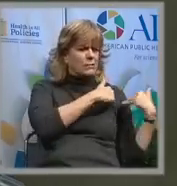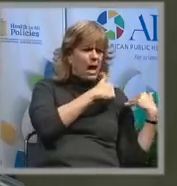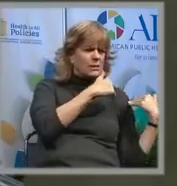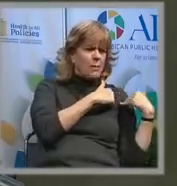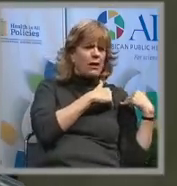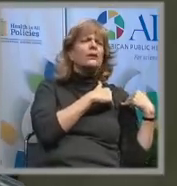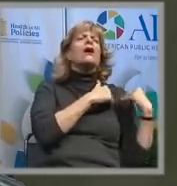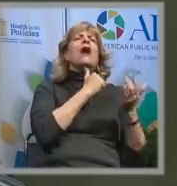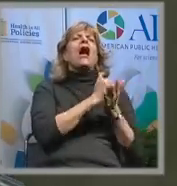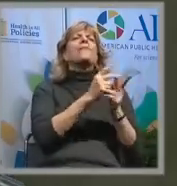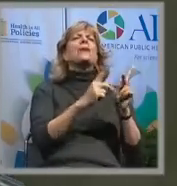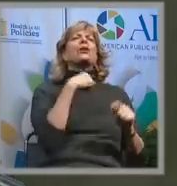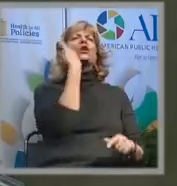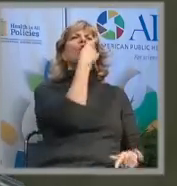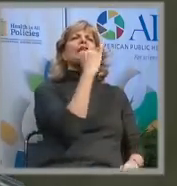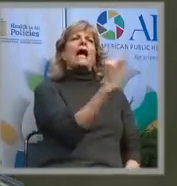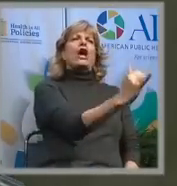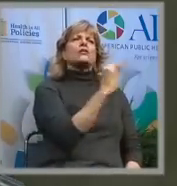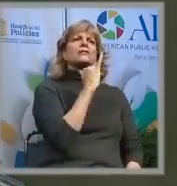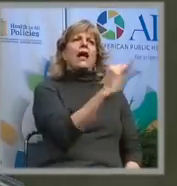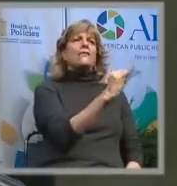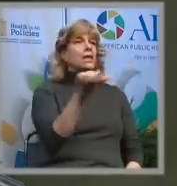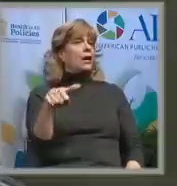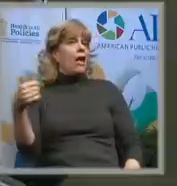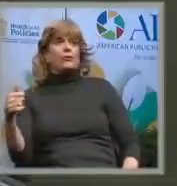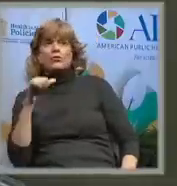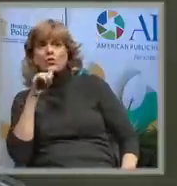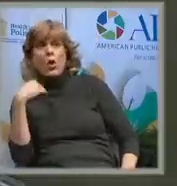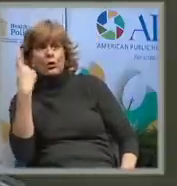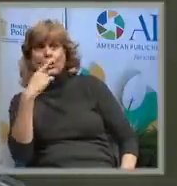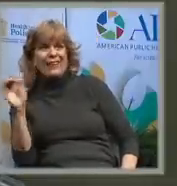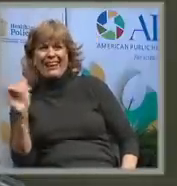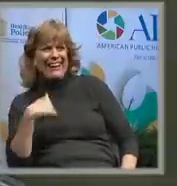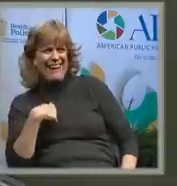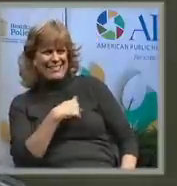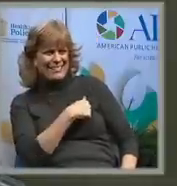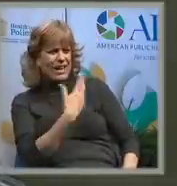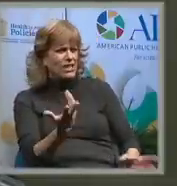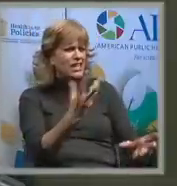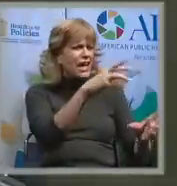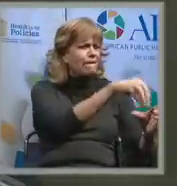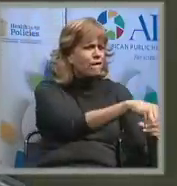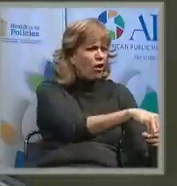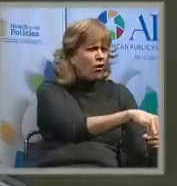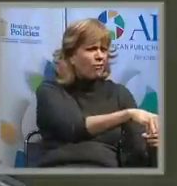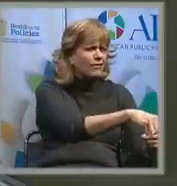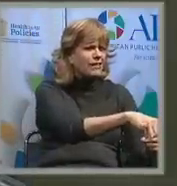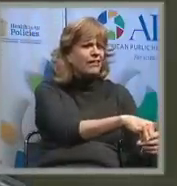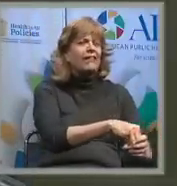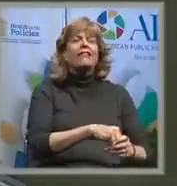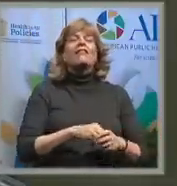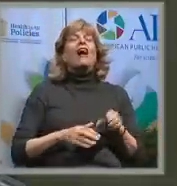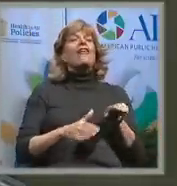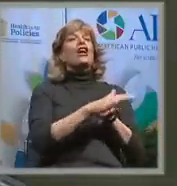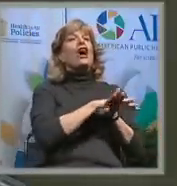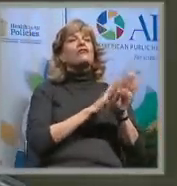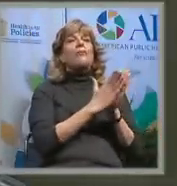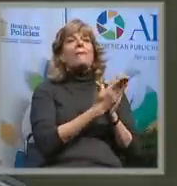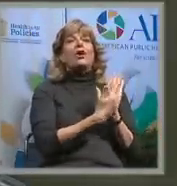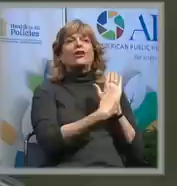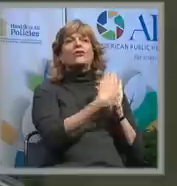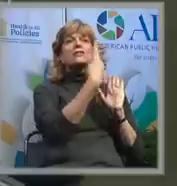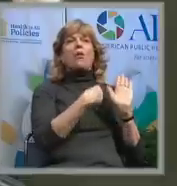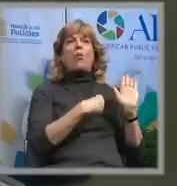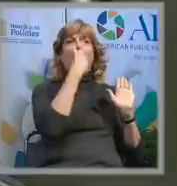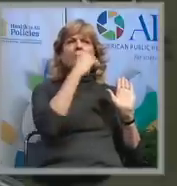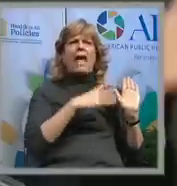help people who look like ourselves and others who don't to get involved in this work and to become educators. On the cover of my book, you will see a white